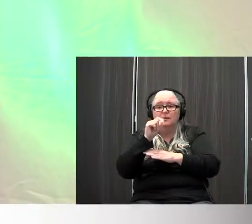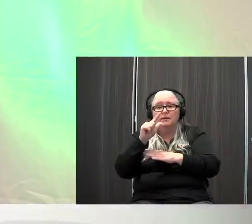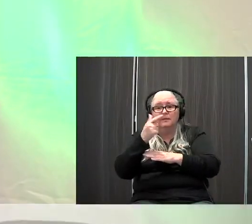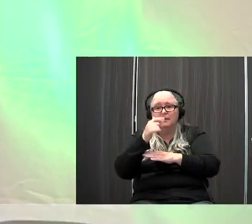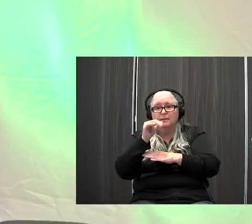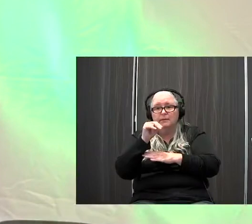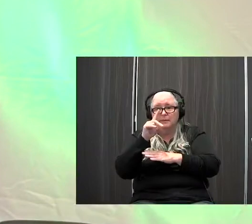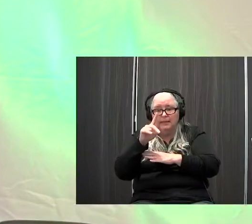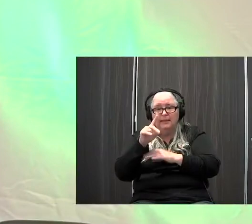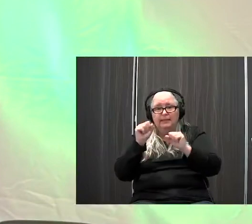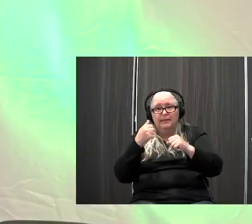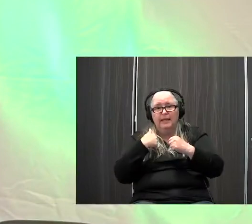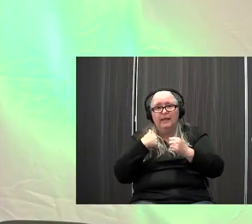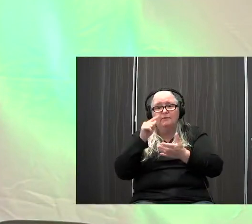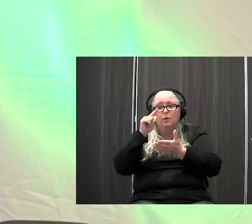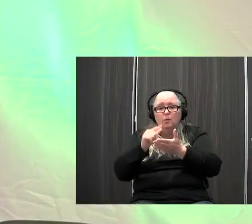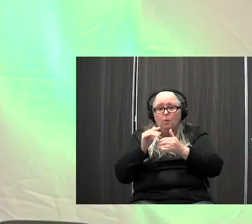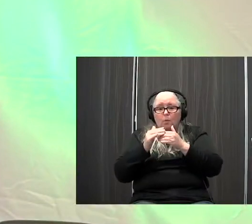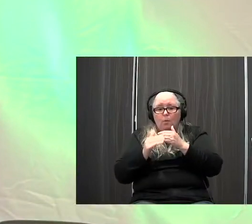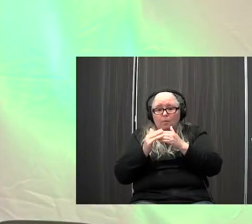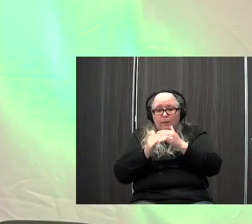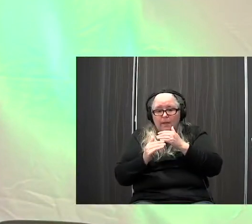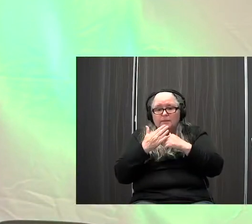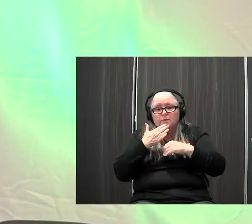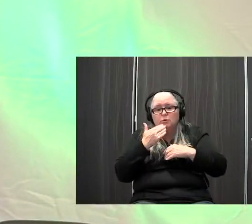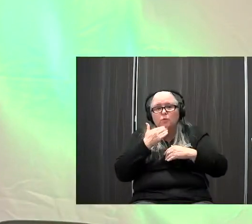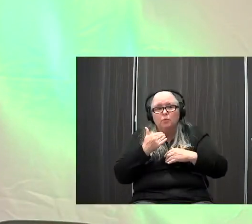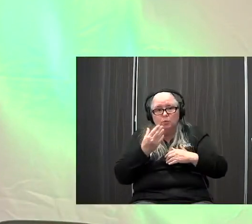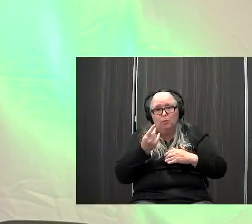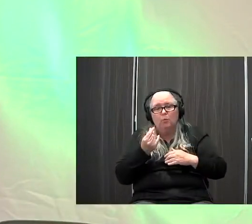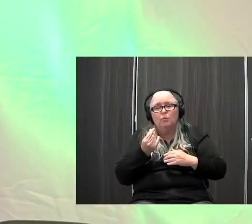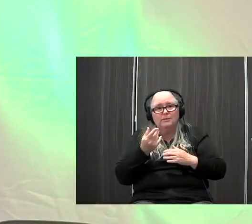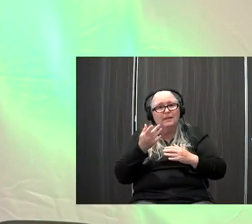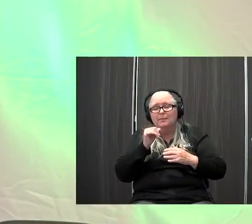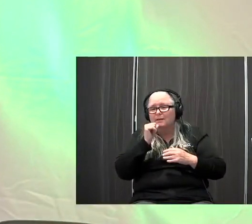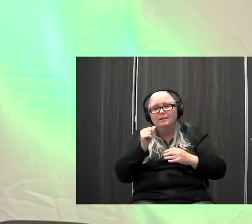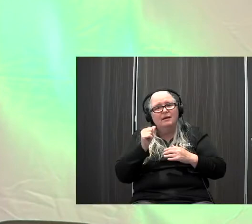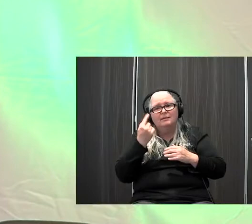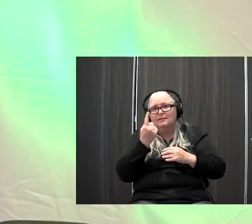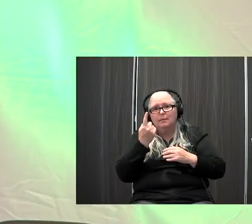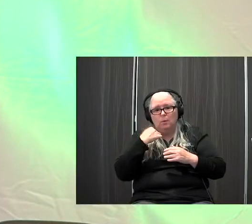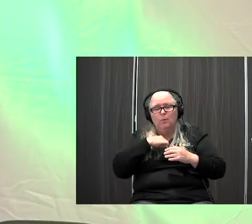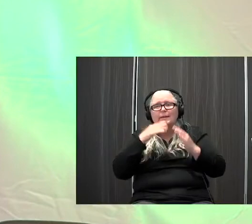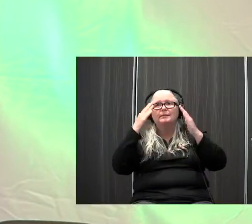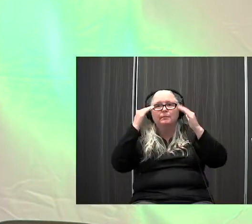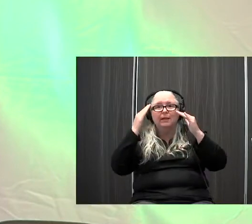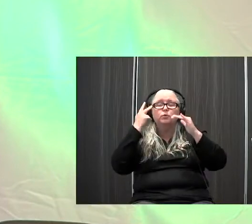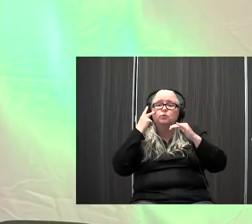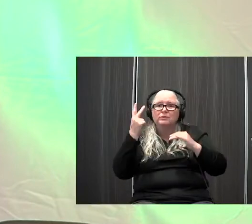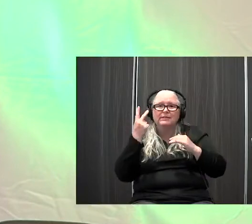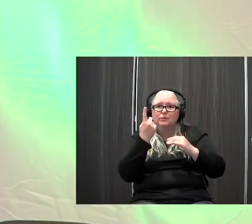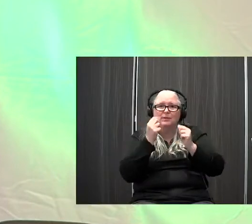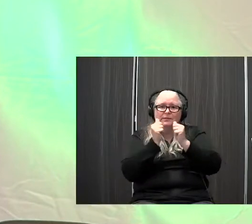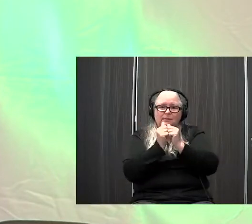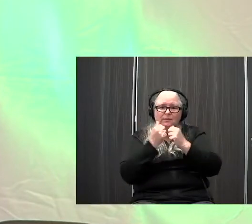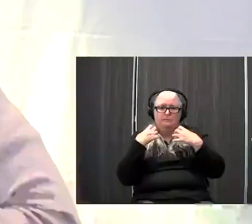glucose. But this would not be something that we would typically expect to see in somebody who has charge.